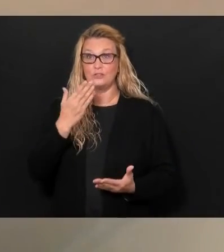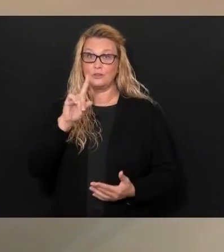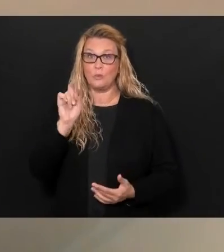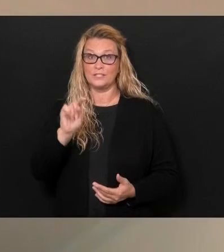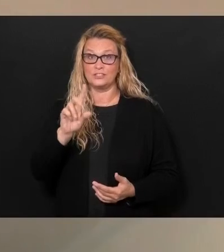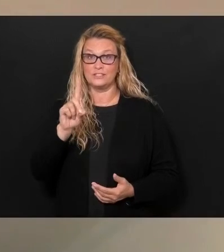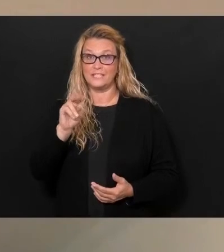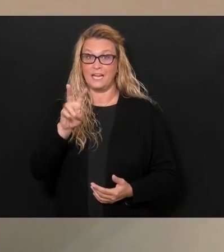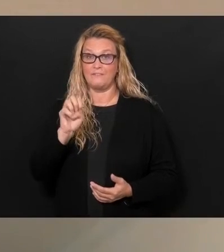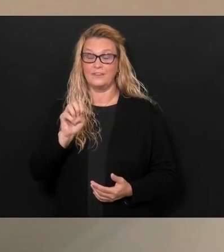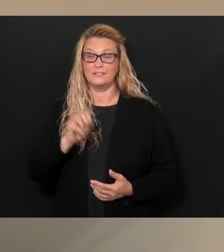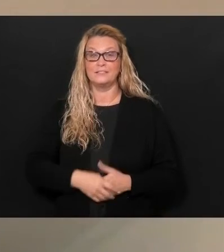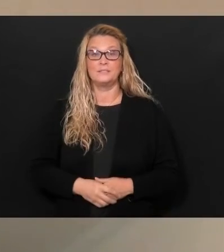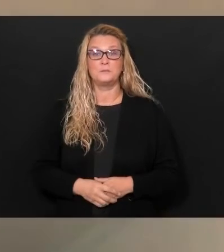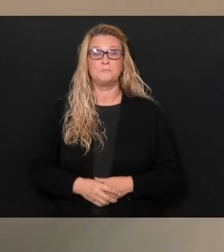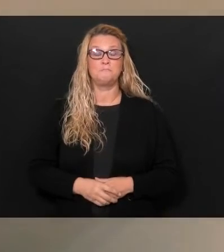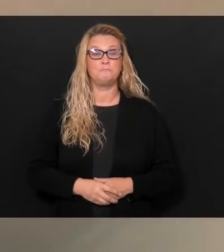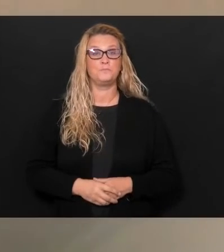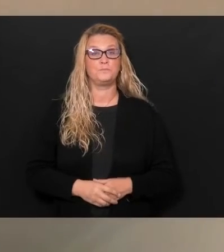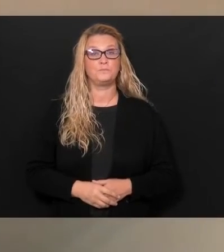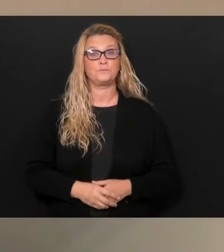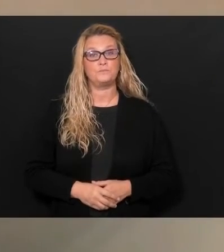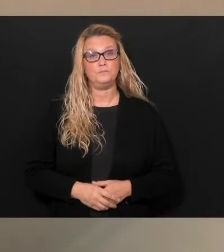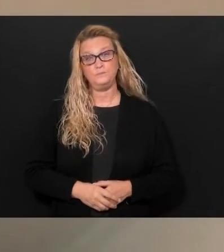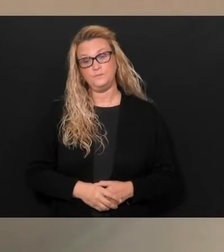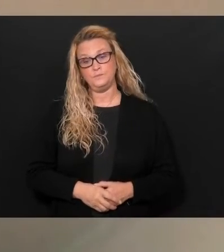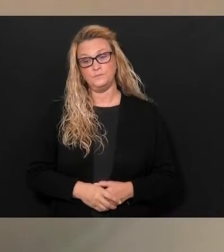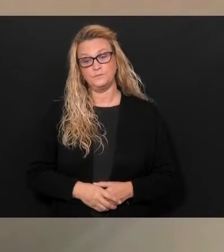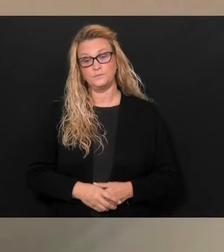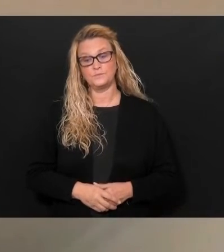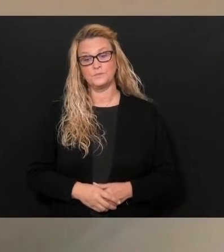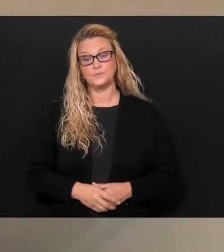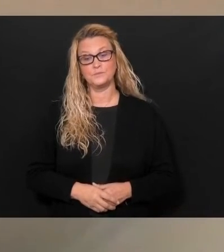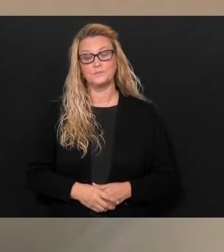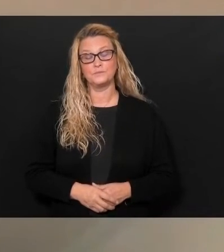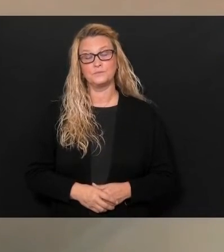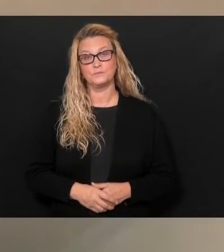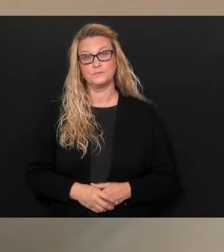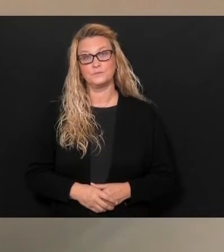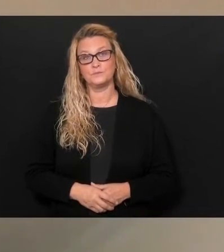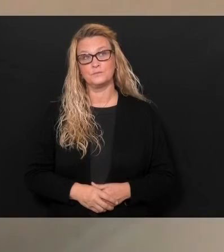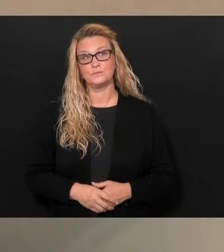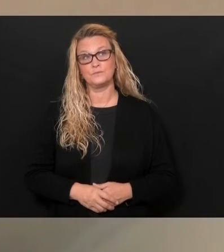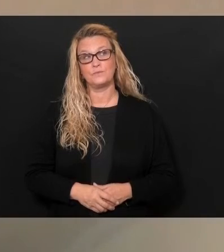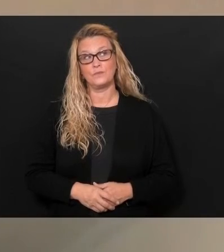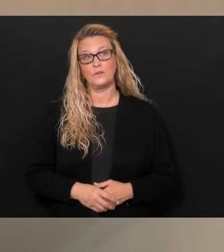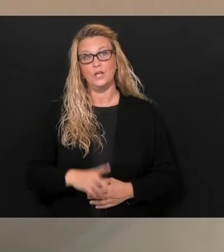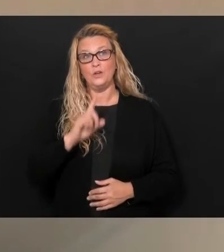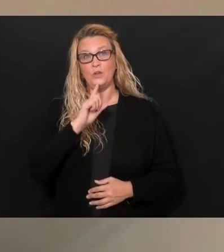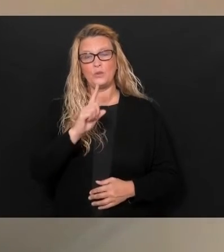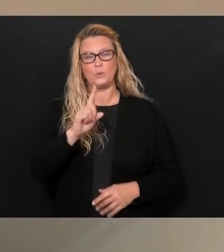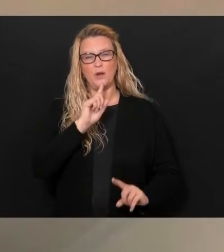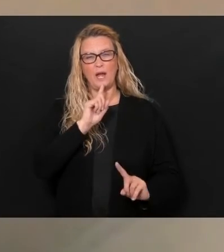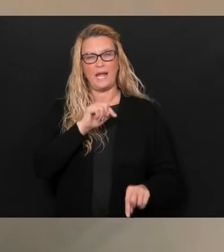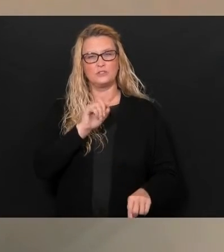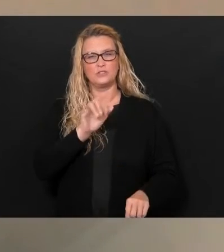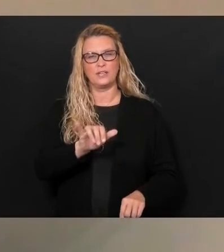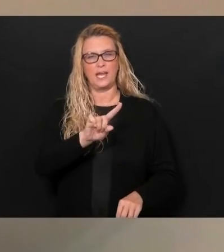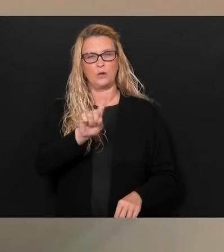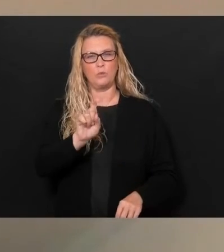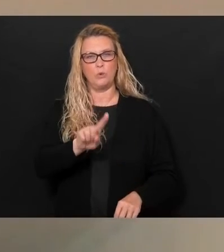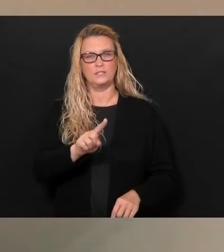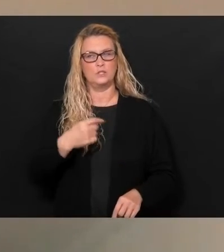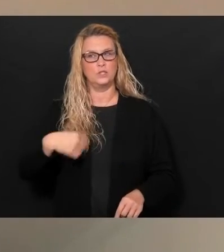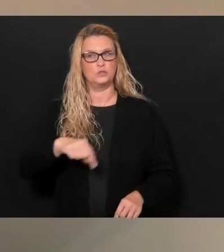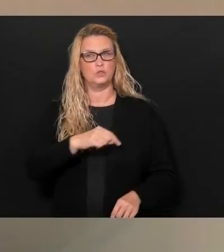question. So the real answer to that, at least in my opinion, is that we carefully